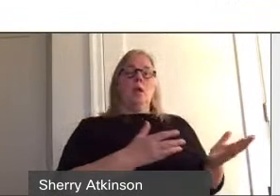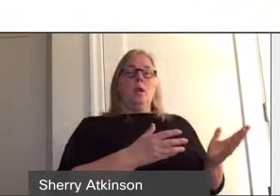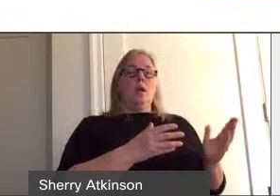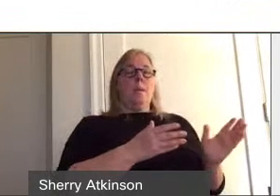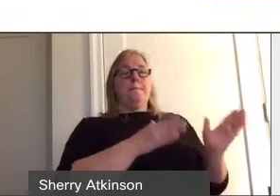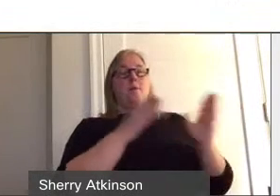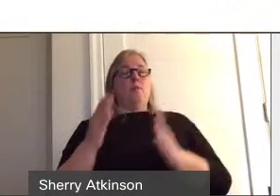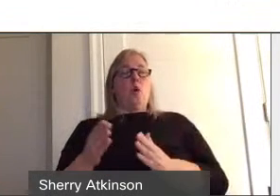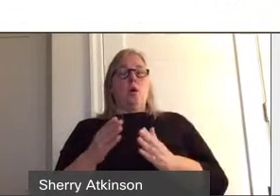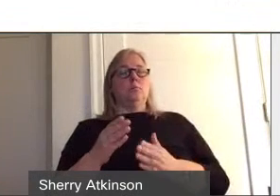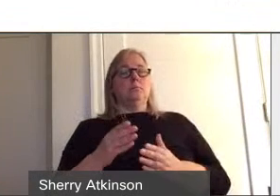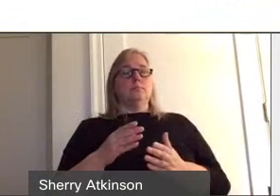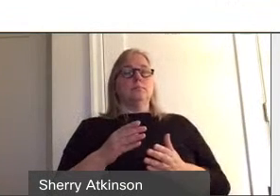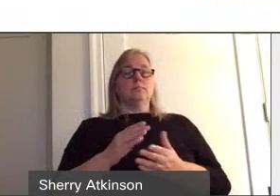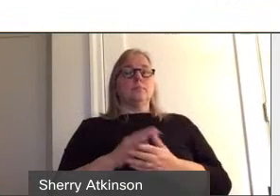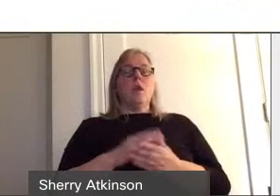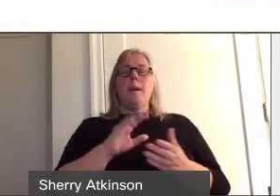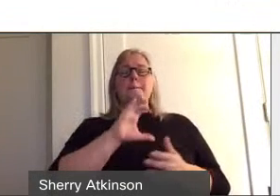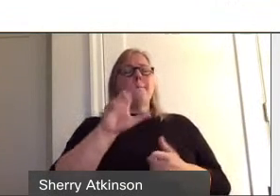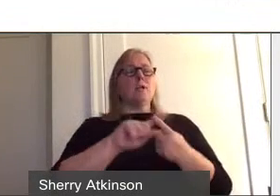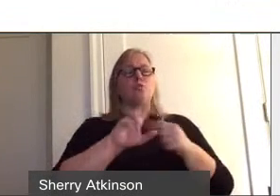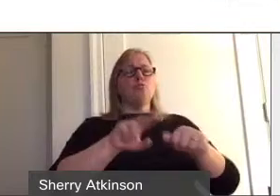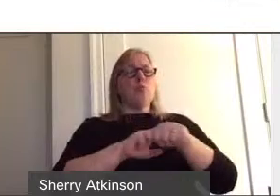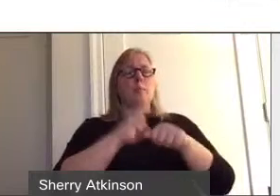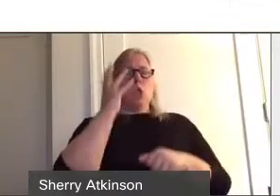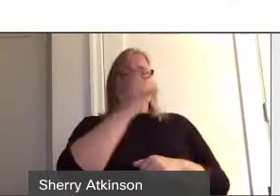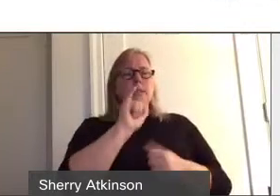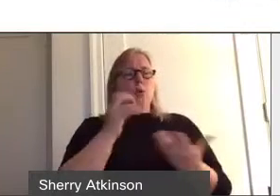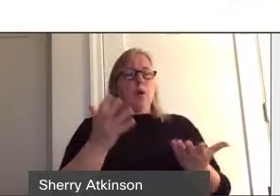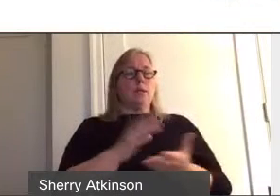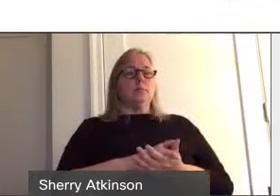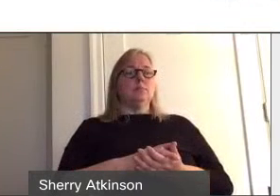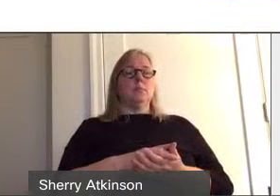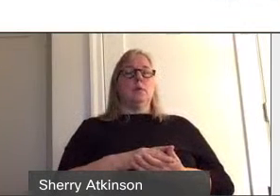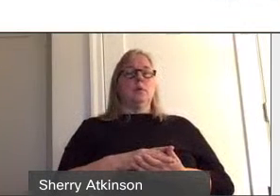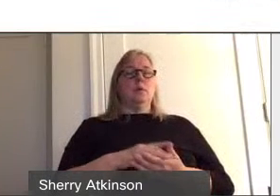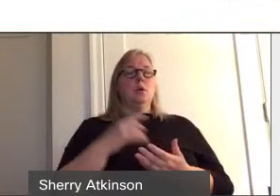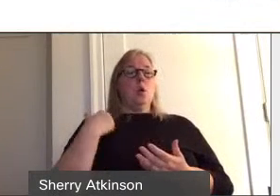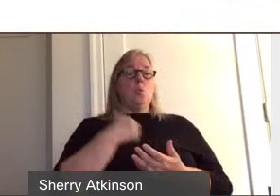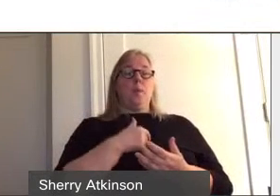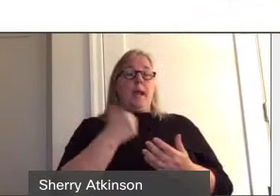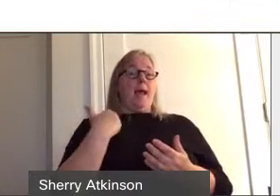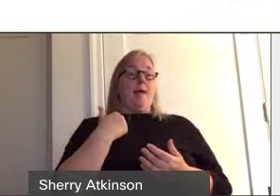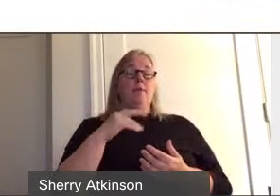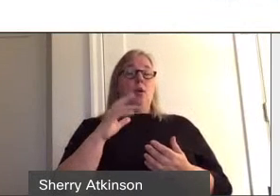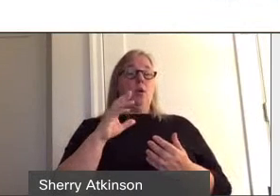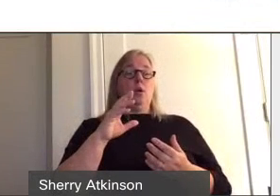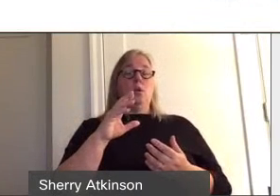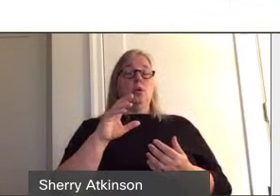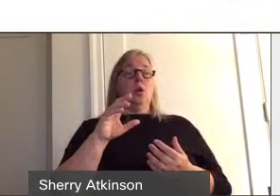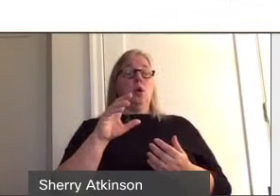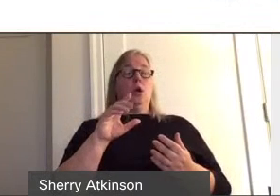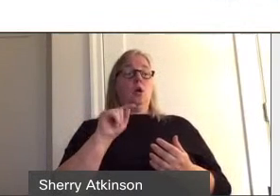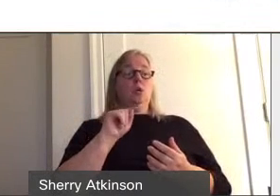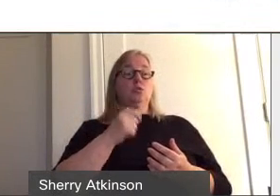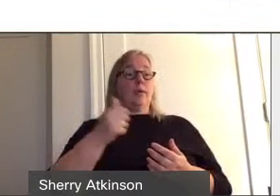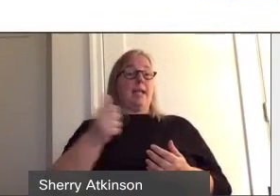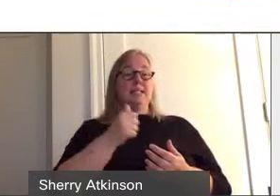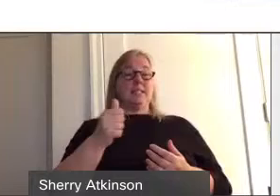what would back to normal be? So we had a transit development plan that envisioned expansion of the RTA